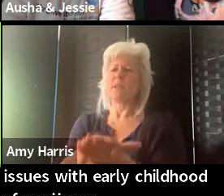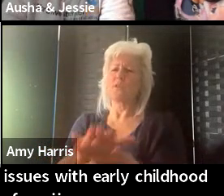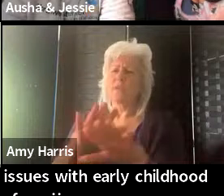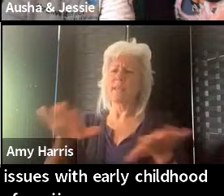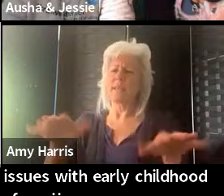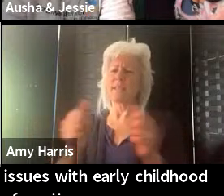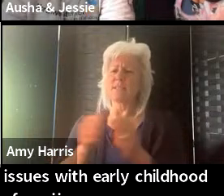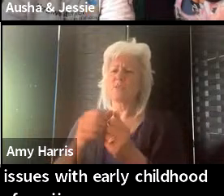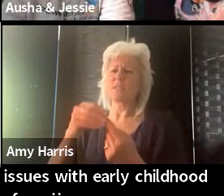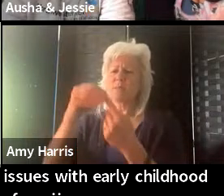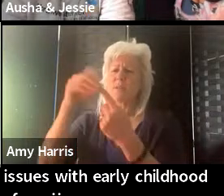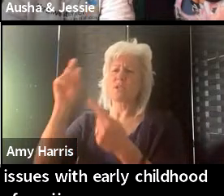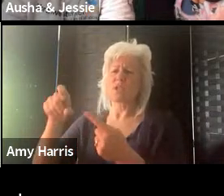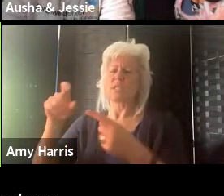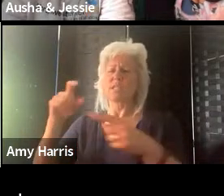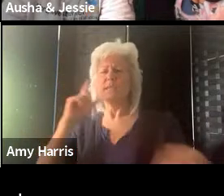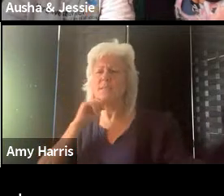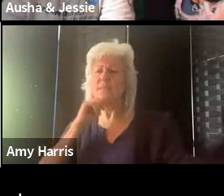needs?